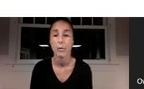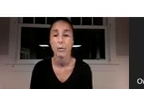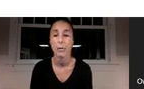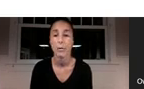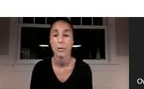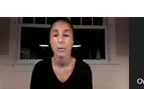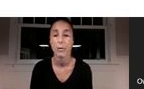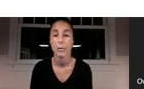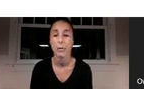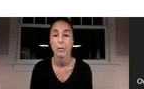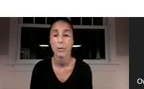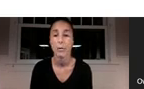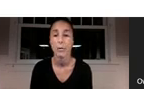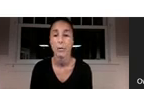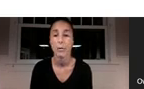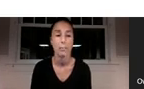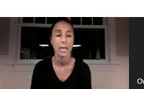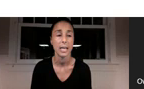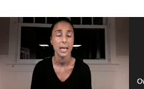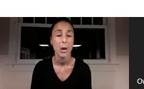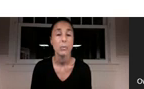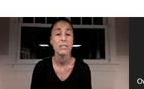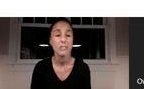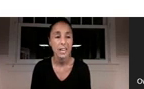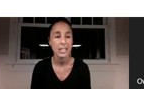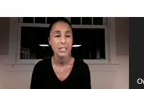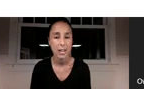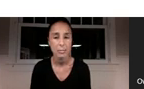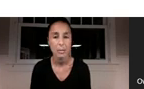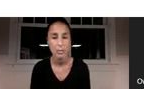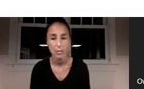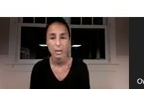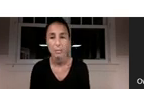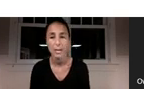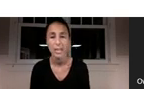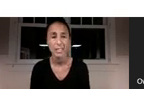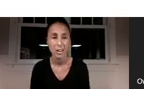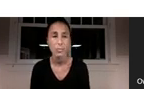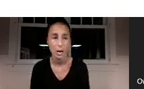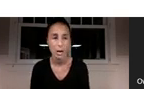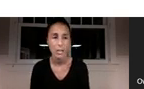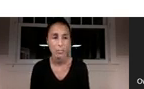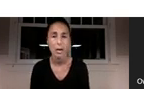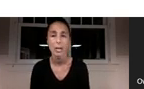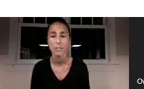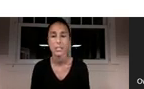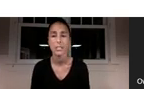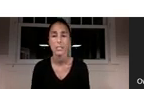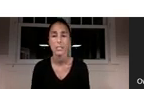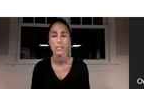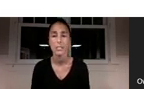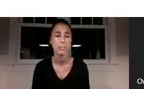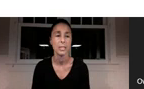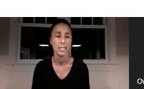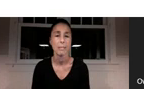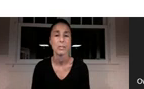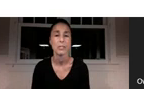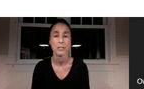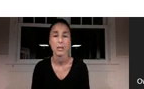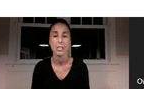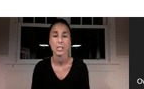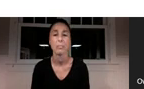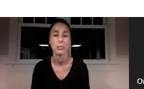to 1.84 that could be developed on the nominated property, with the final development program depending in large part on the parking ratios that are